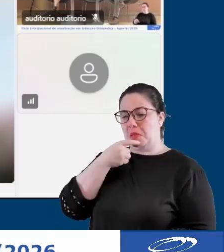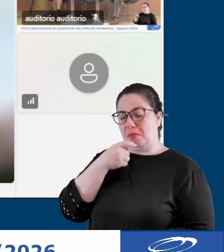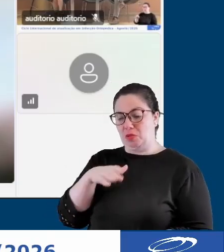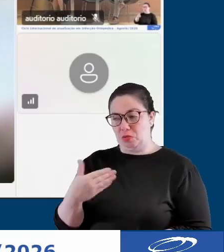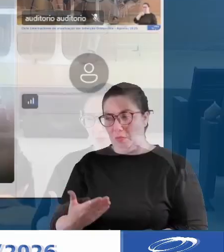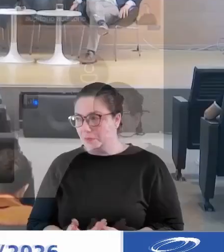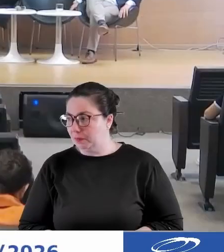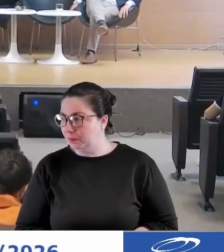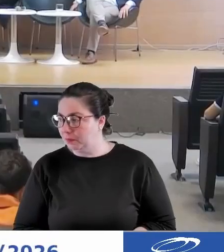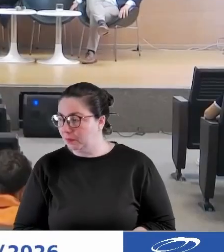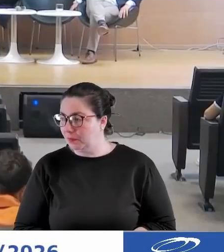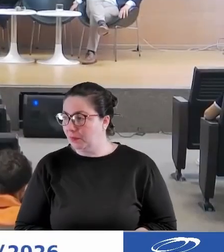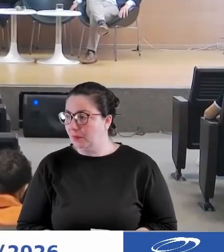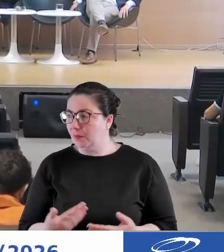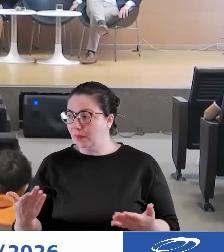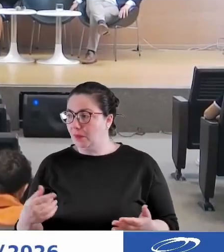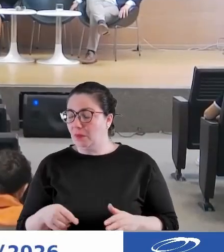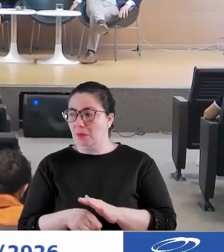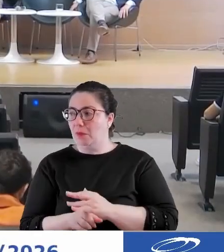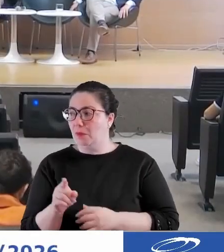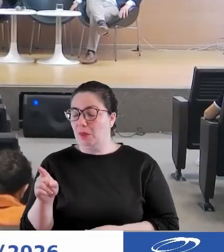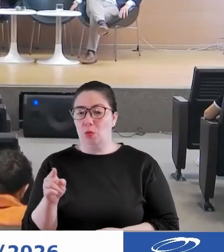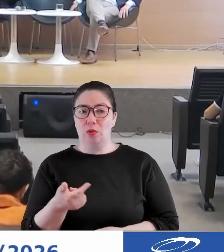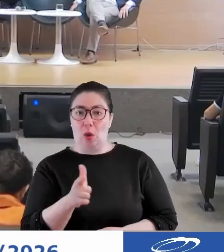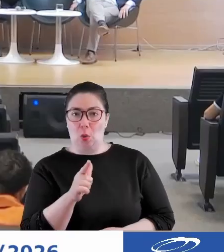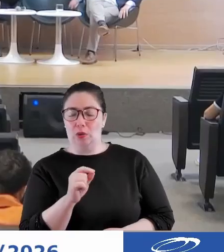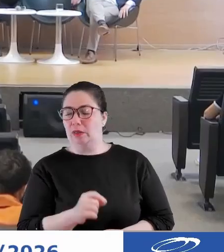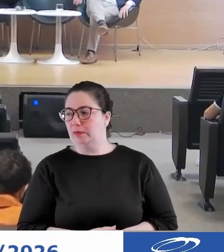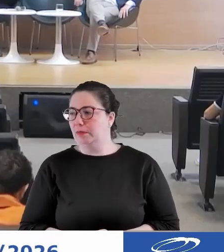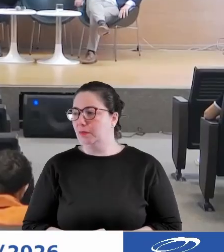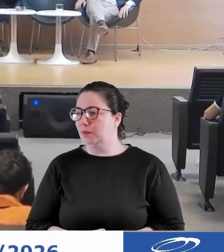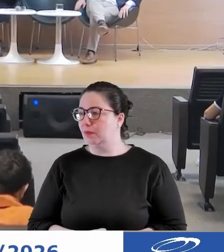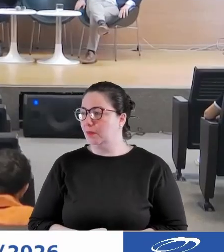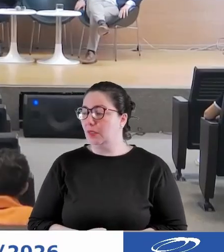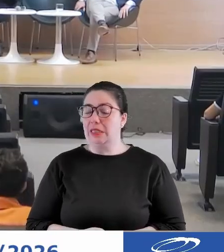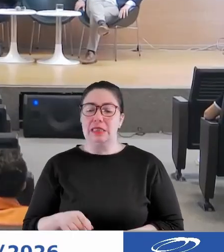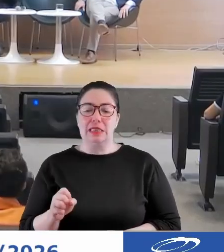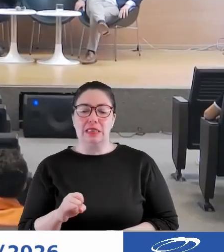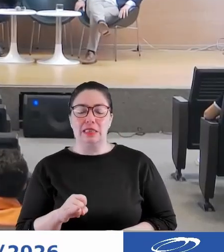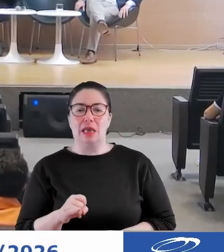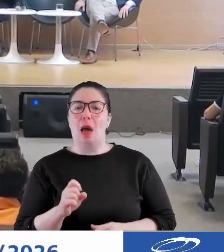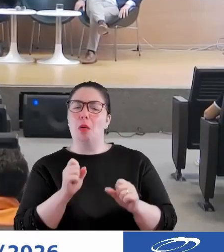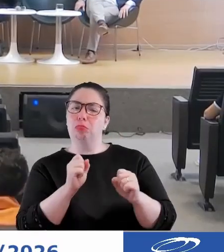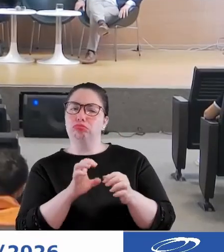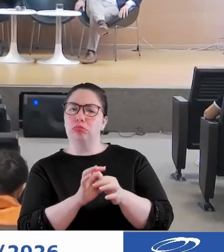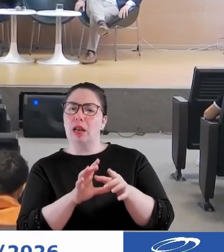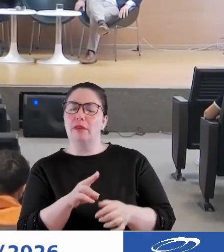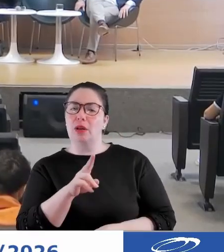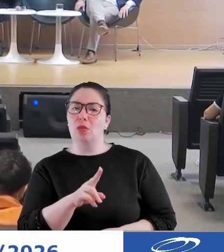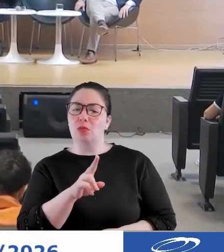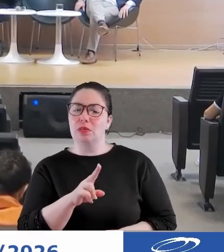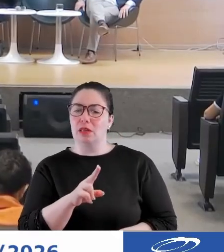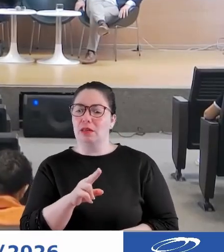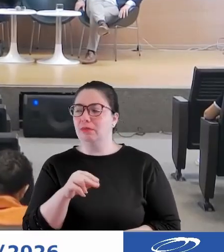Então, foi uma pergunta aqui do chat, se ele usava microdiálise, se ele poderia usar microdiálise também para obter um